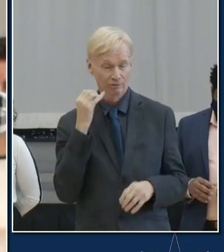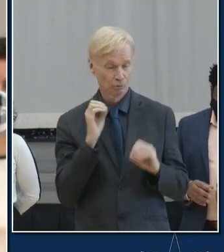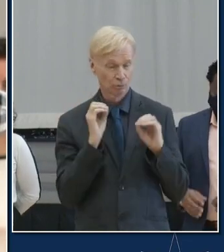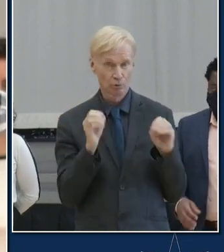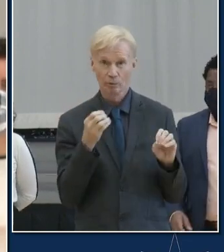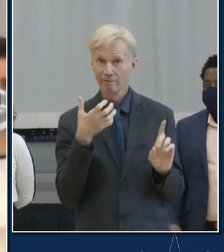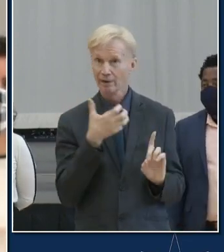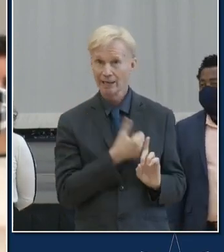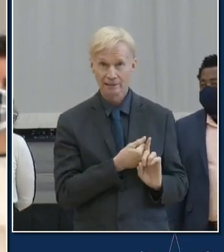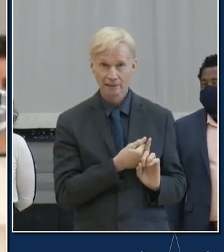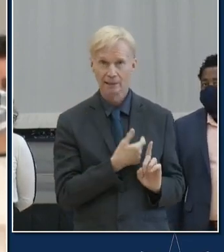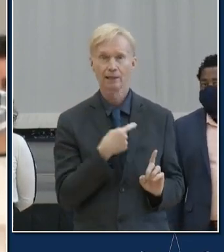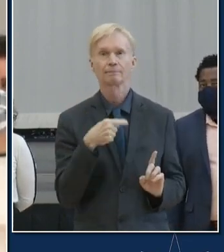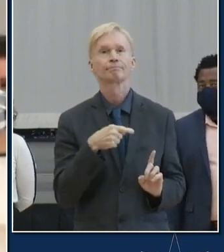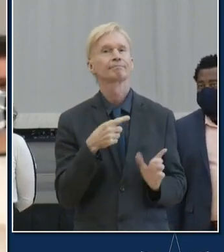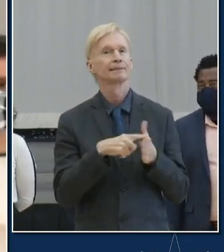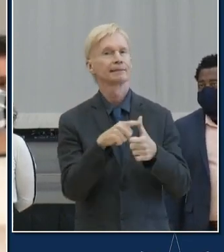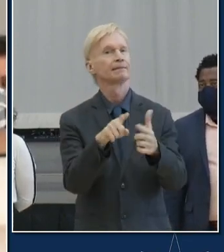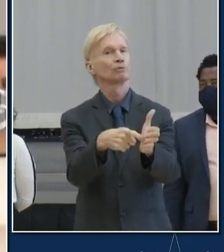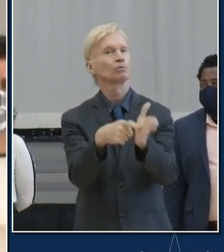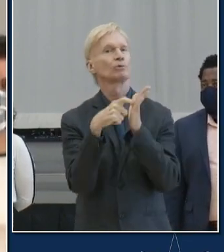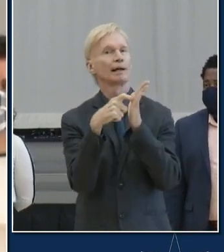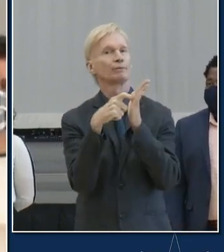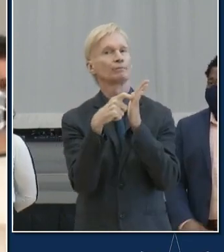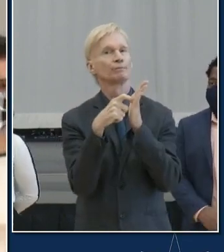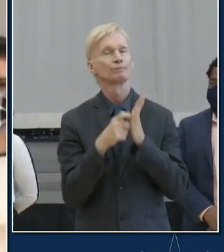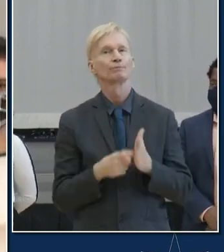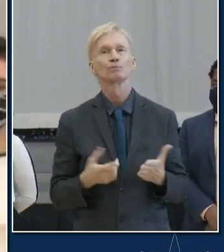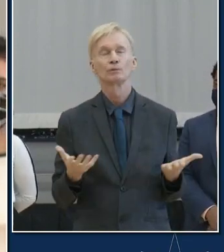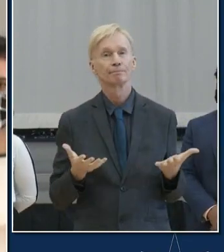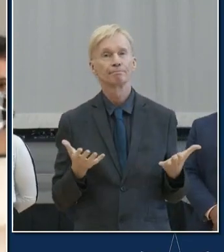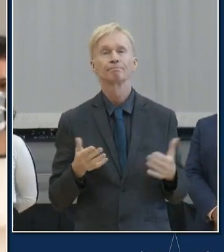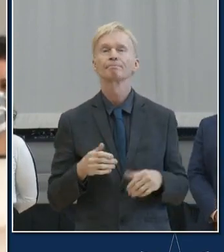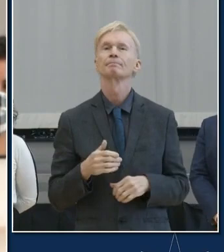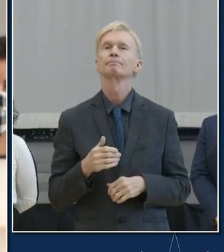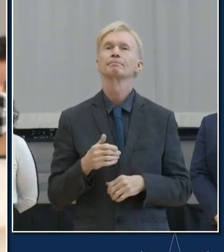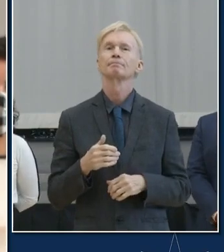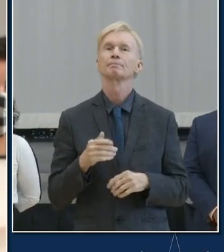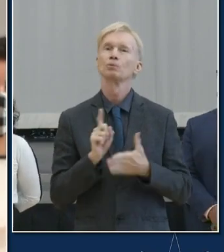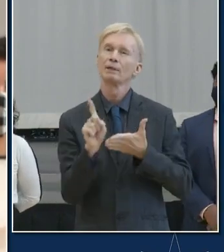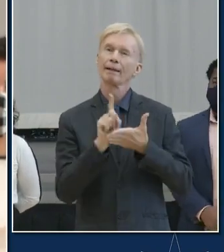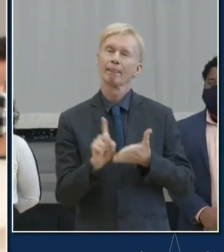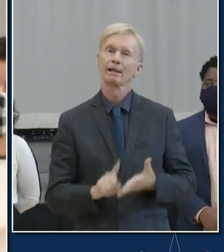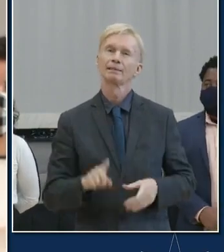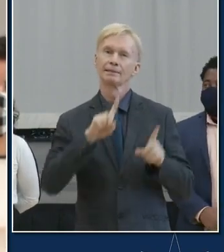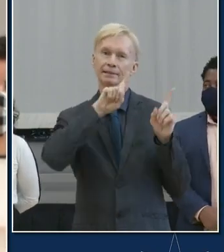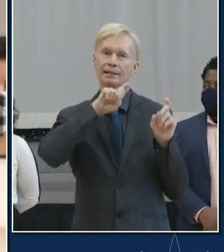will be required to test on a weekly basis.